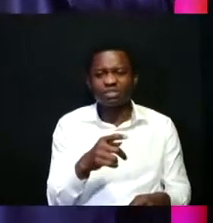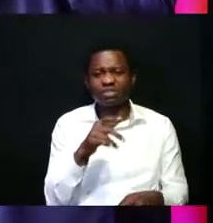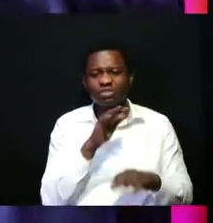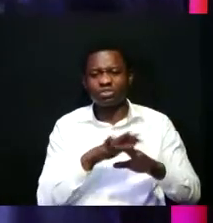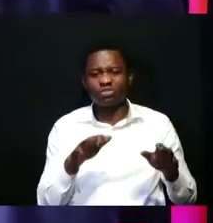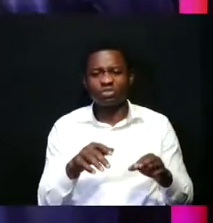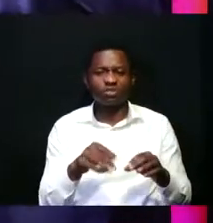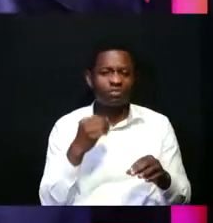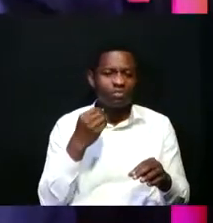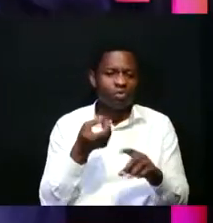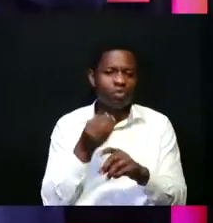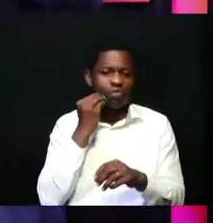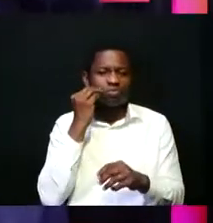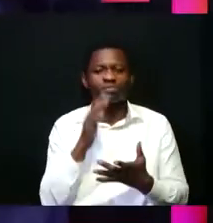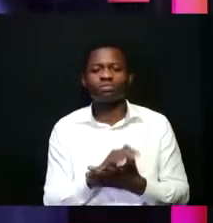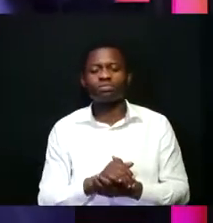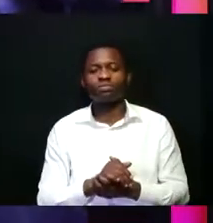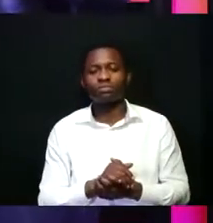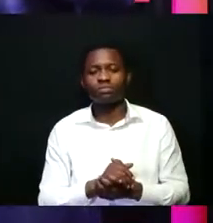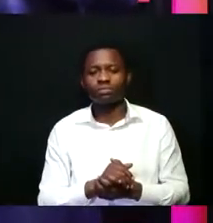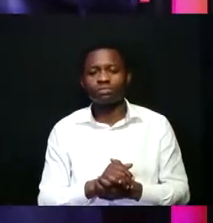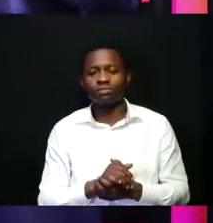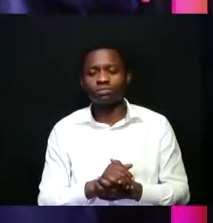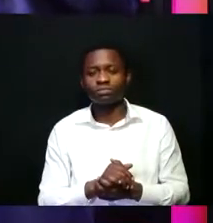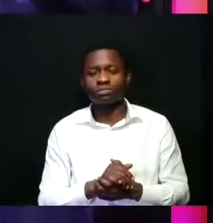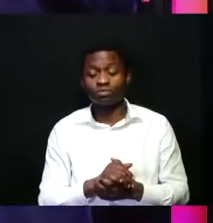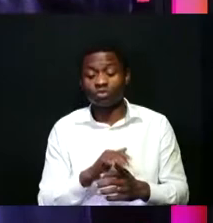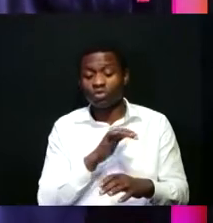home. Don't despair on your husband.